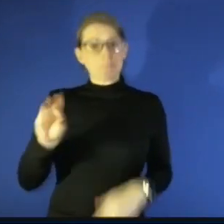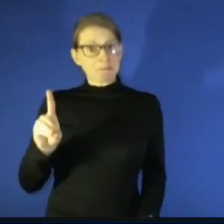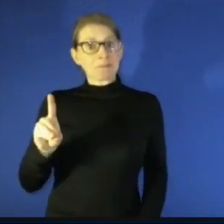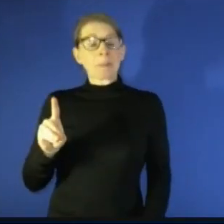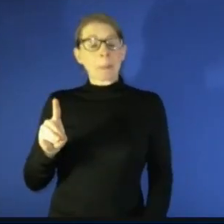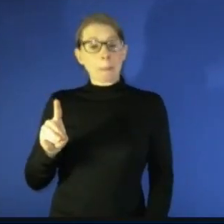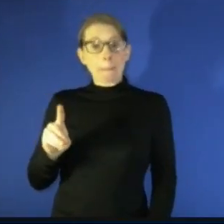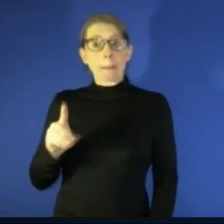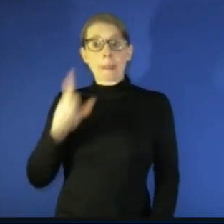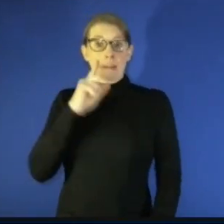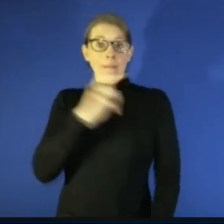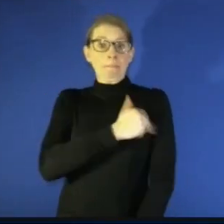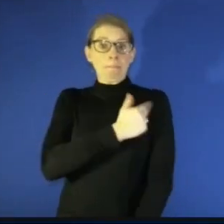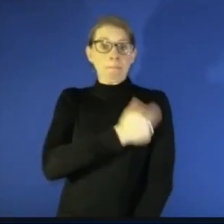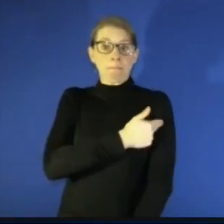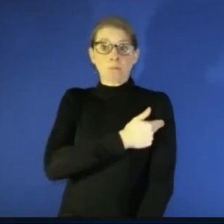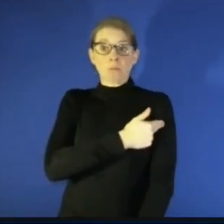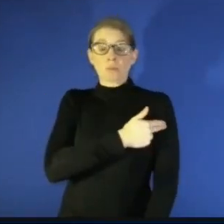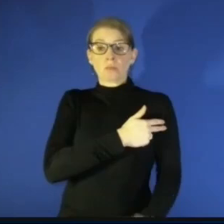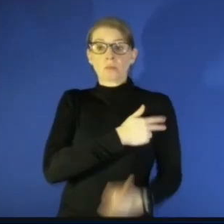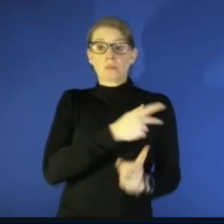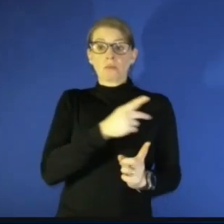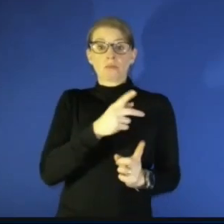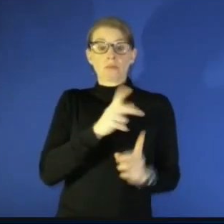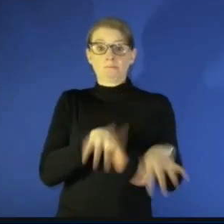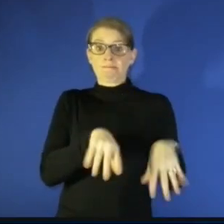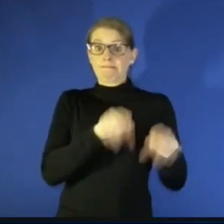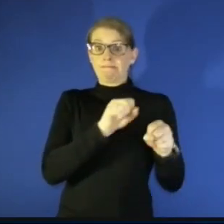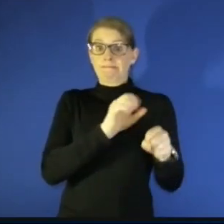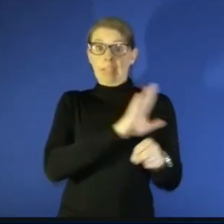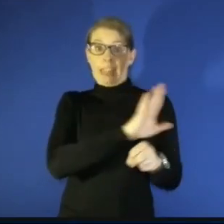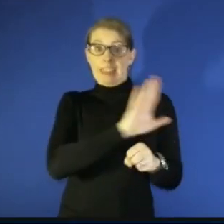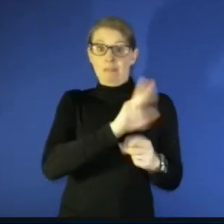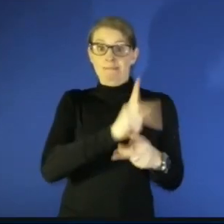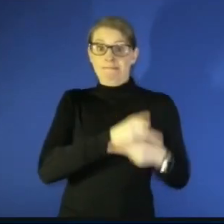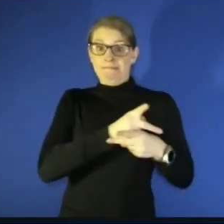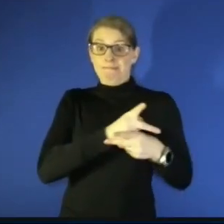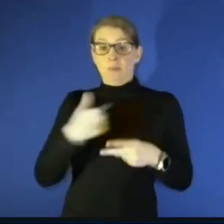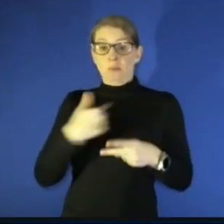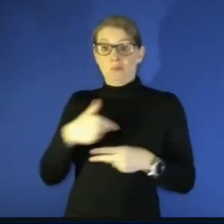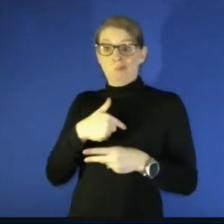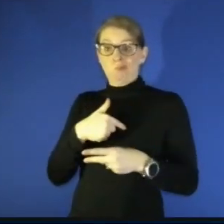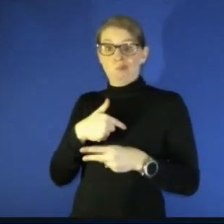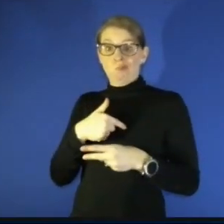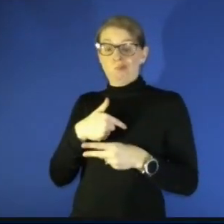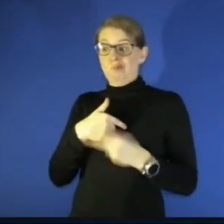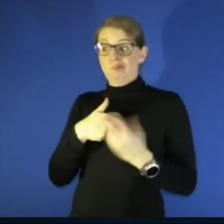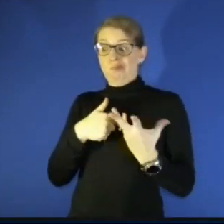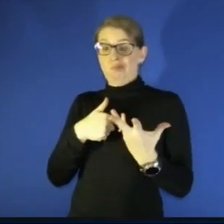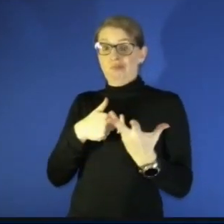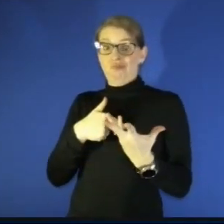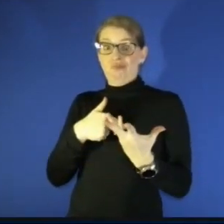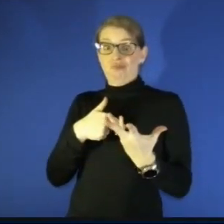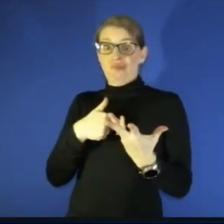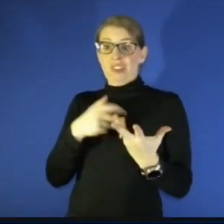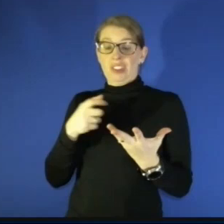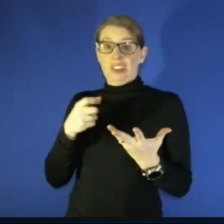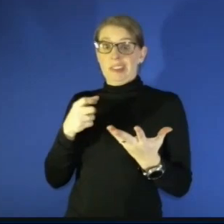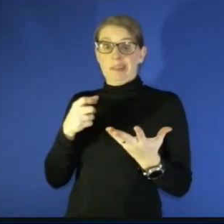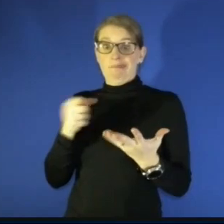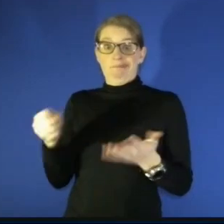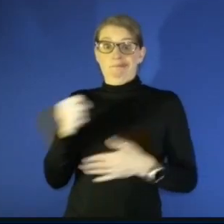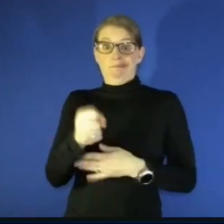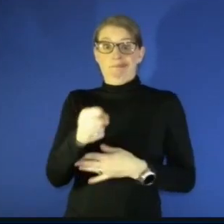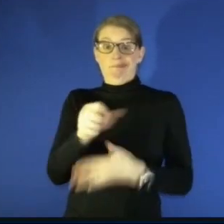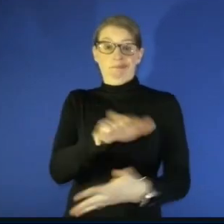the hospital was, they were taking their precautions, and we were just in the middle of it all. But